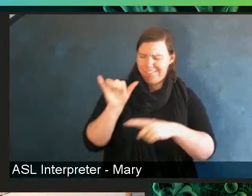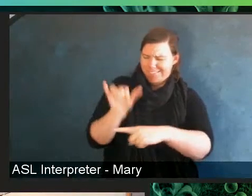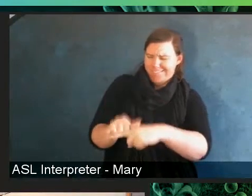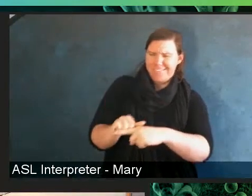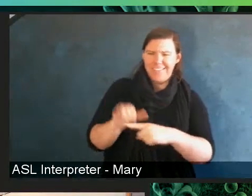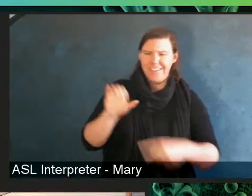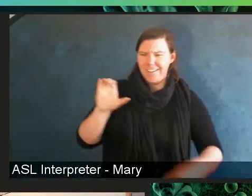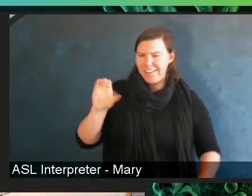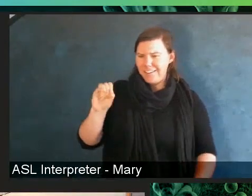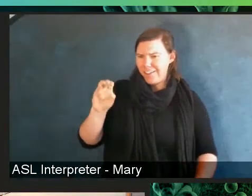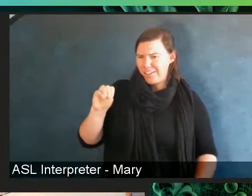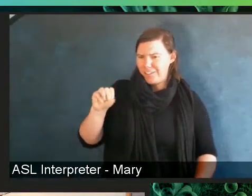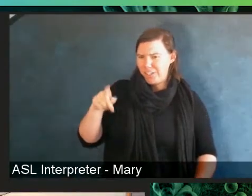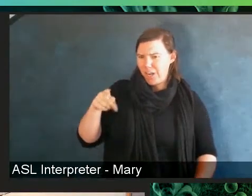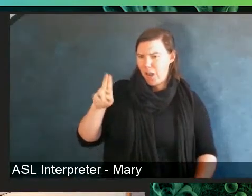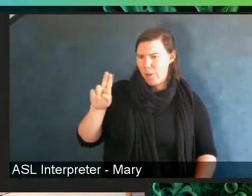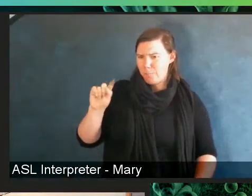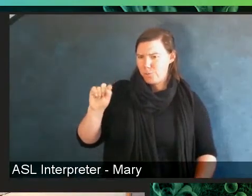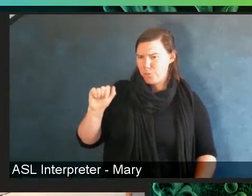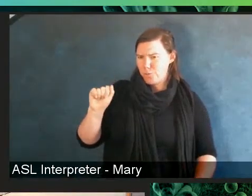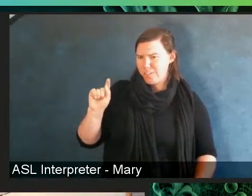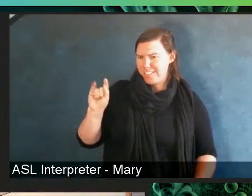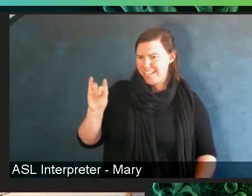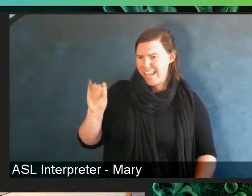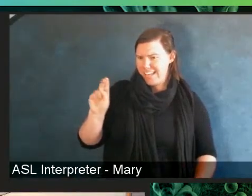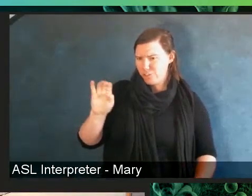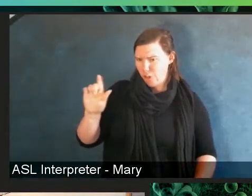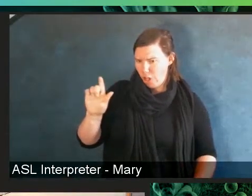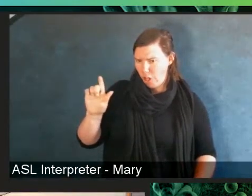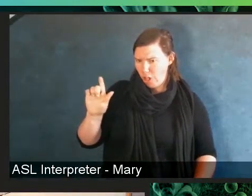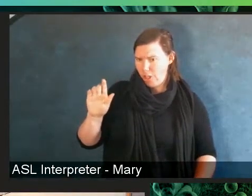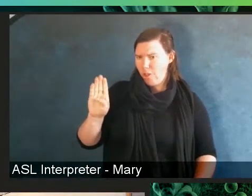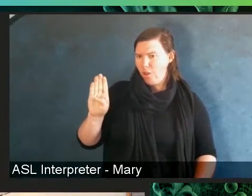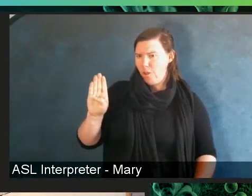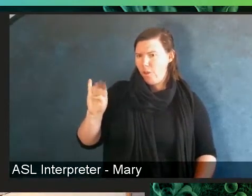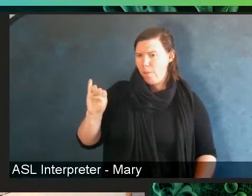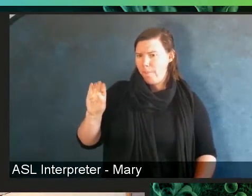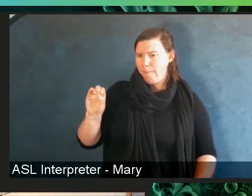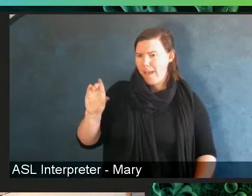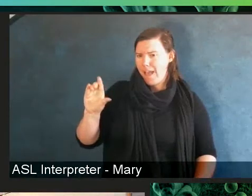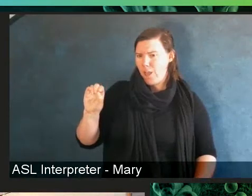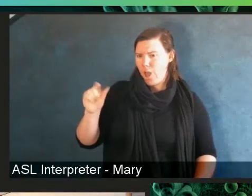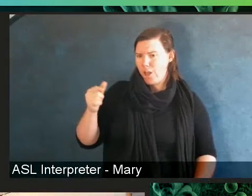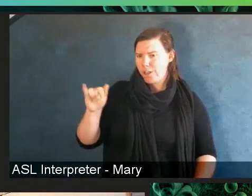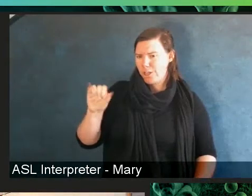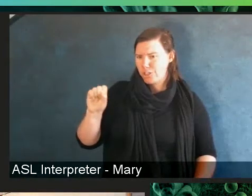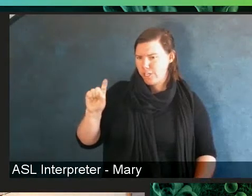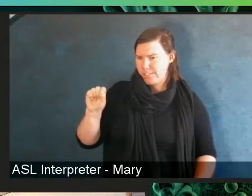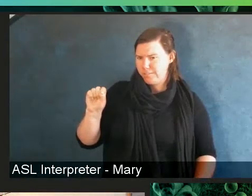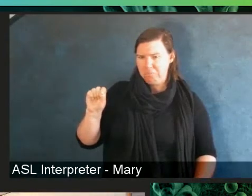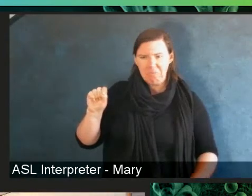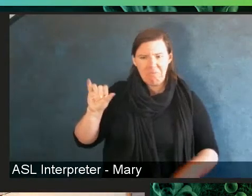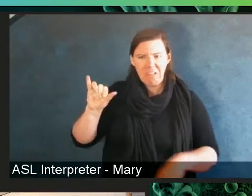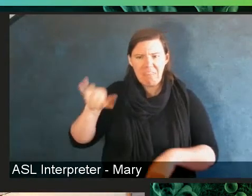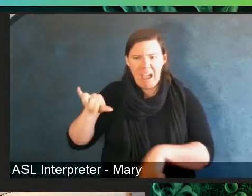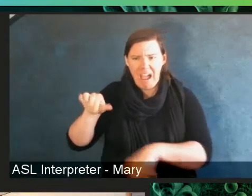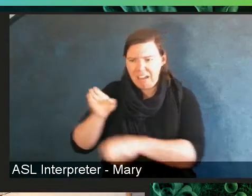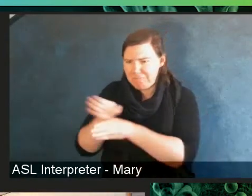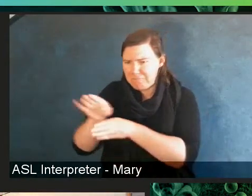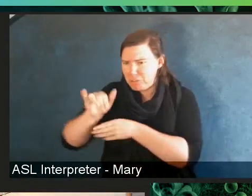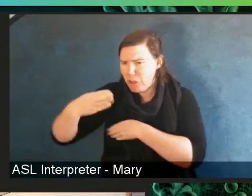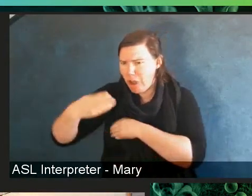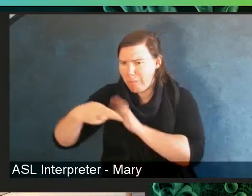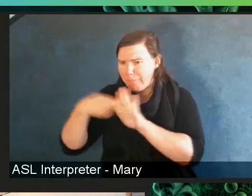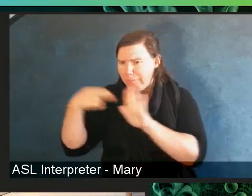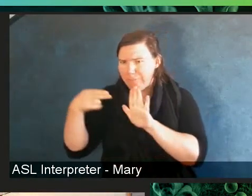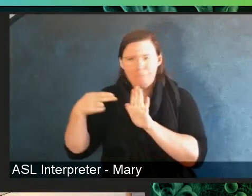computational biologist different from Melody, she's in your division as well, and she does